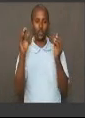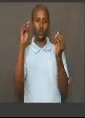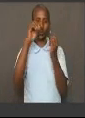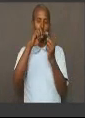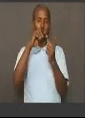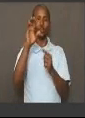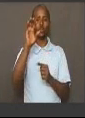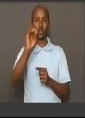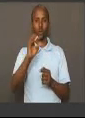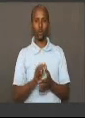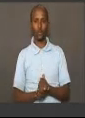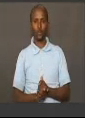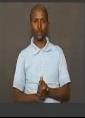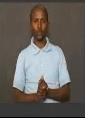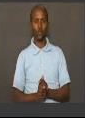0.